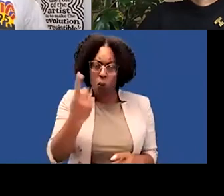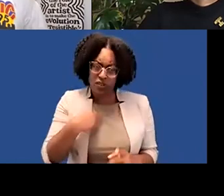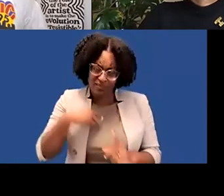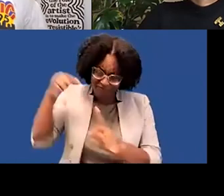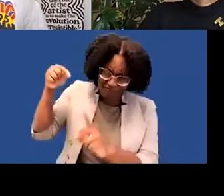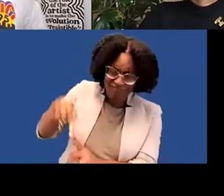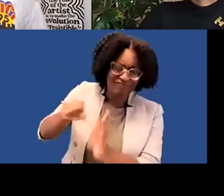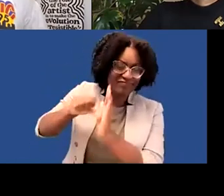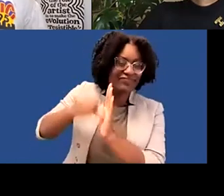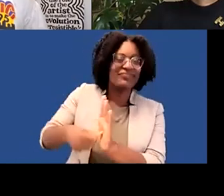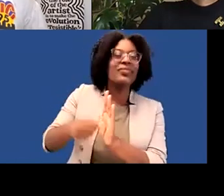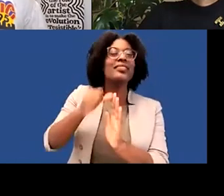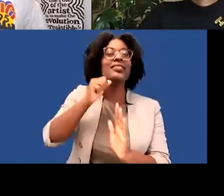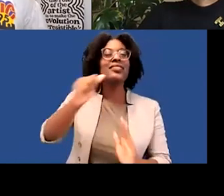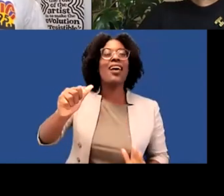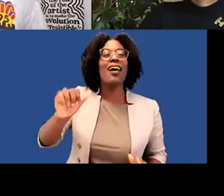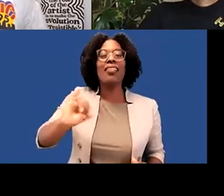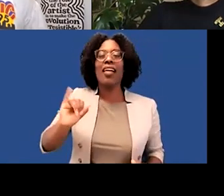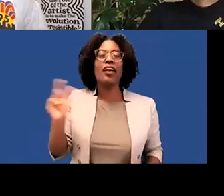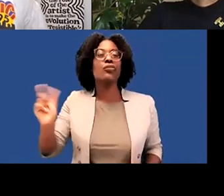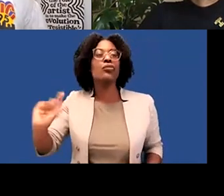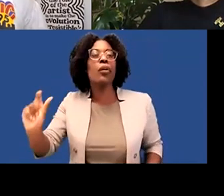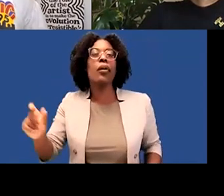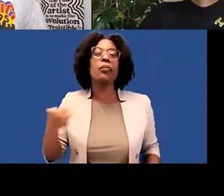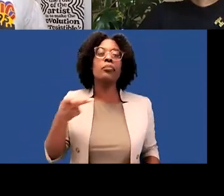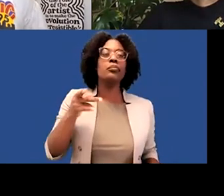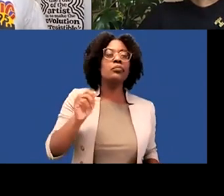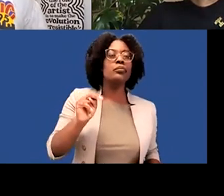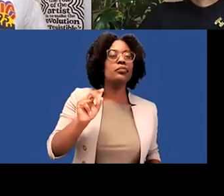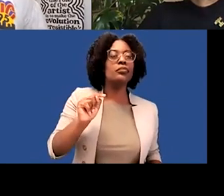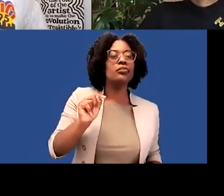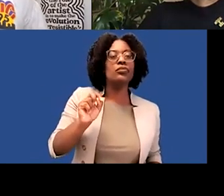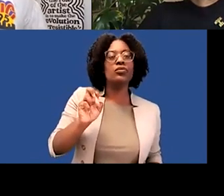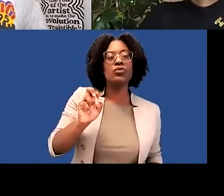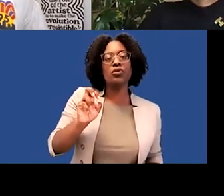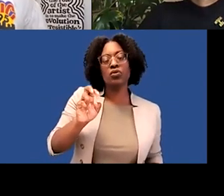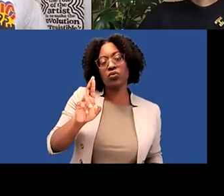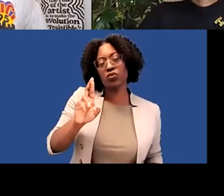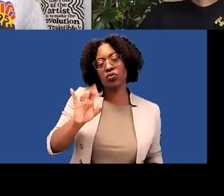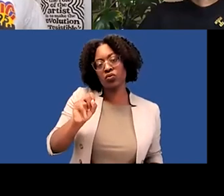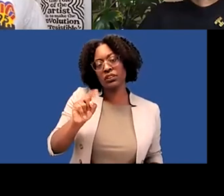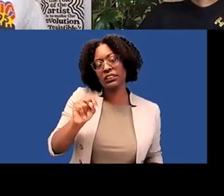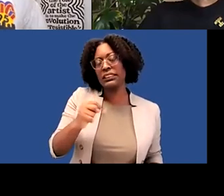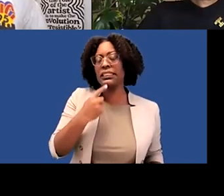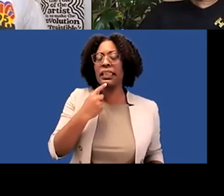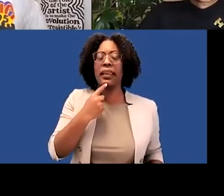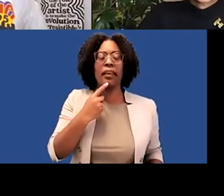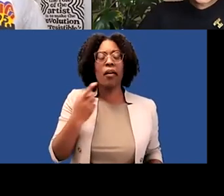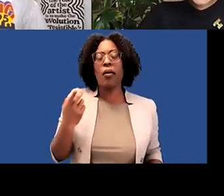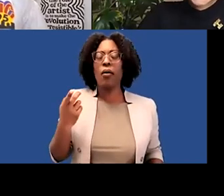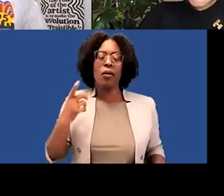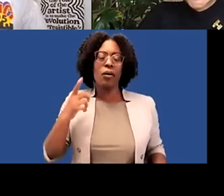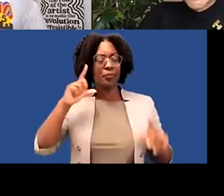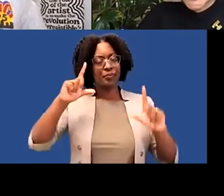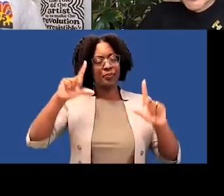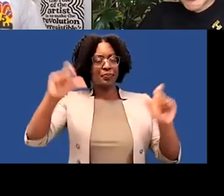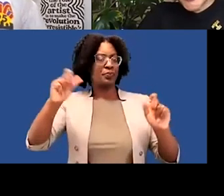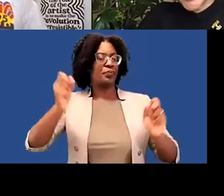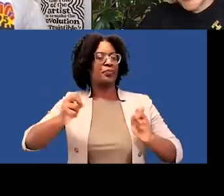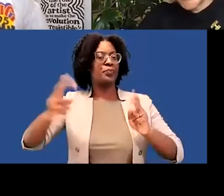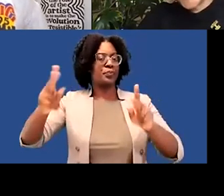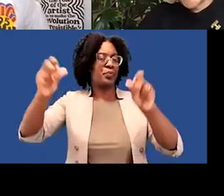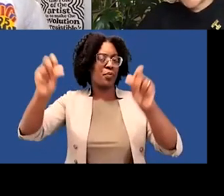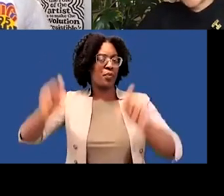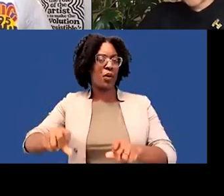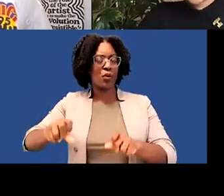have you believe that you're not caring for yourself properly if you're not making an elaborate three-tiered cake on your day off and photographing it. You know, it can look so